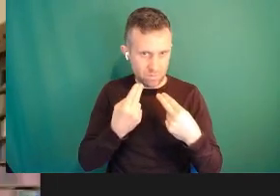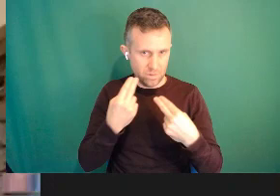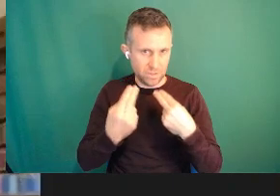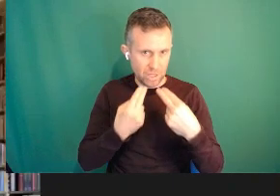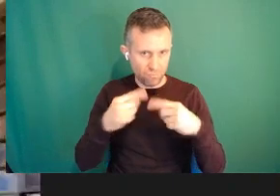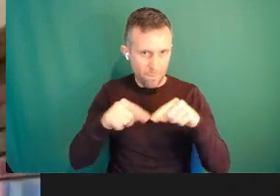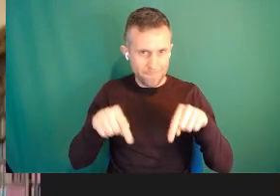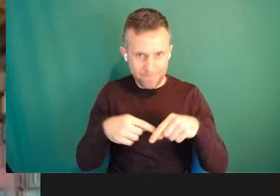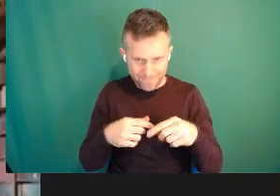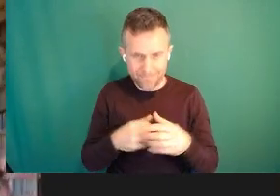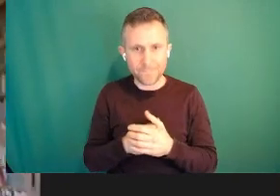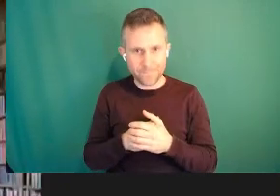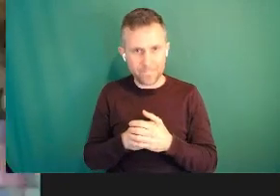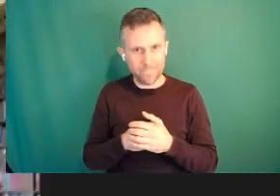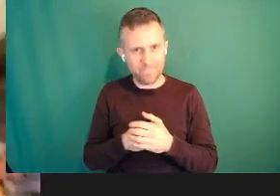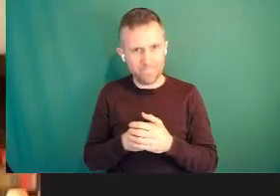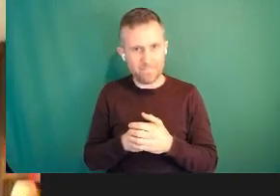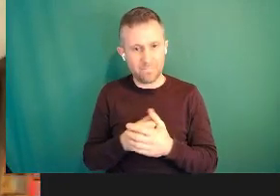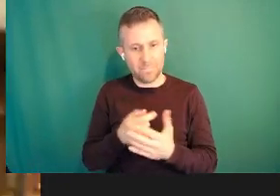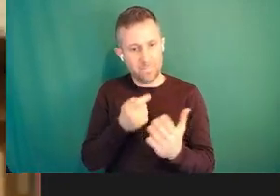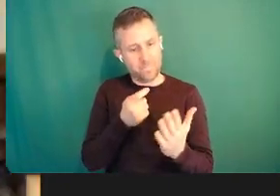into your dining room and poisoning your food.